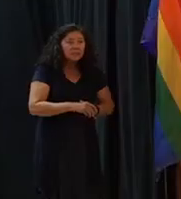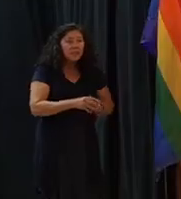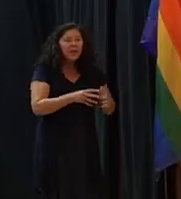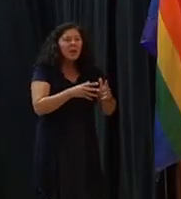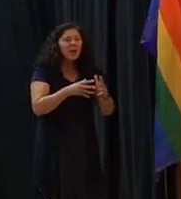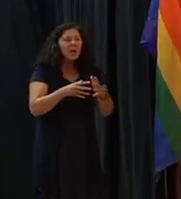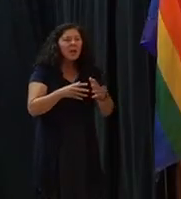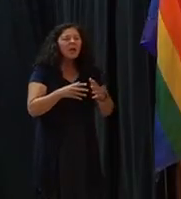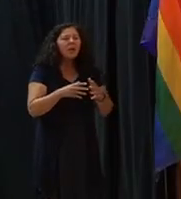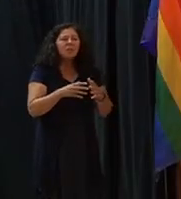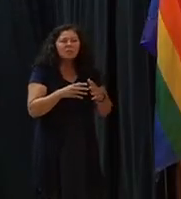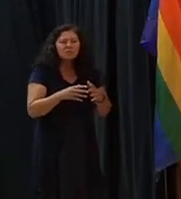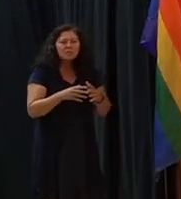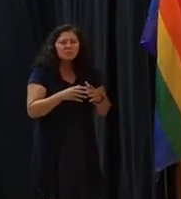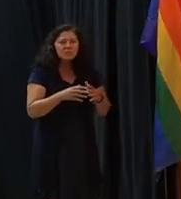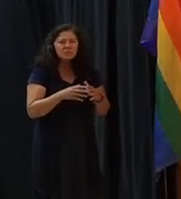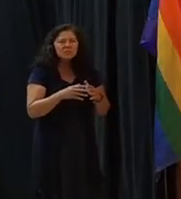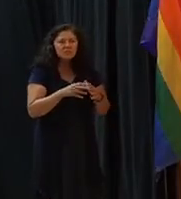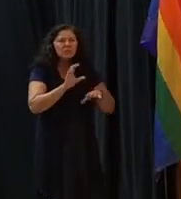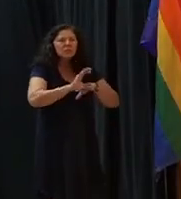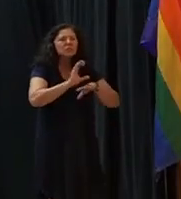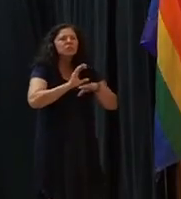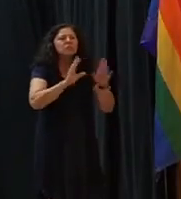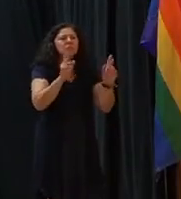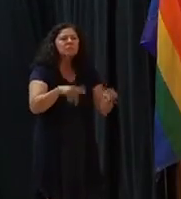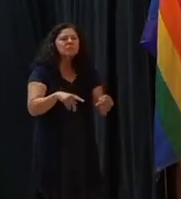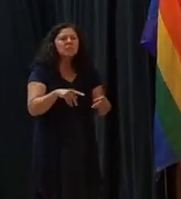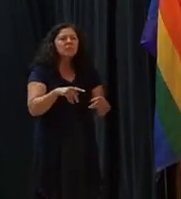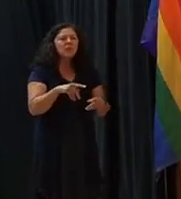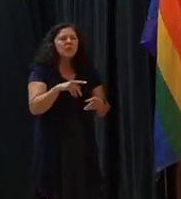Scott Live, who came to Uganda to start preaching hatred?